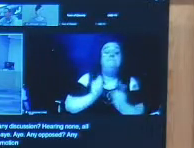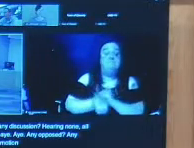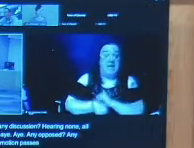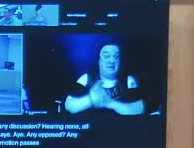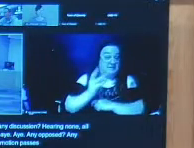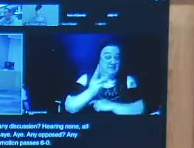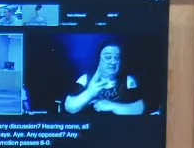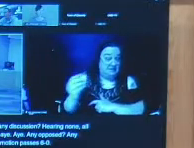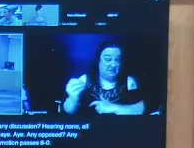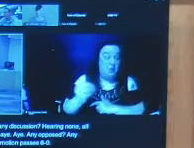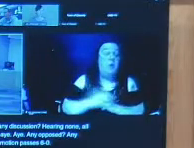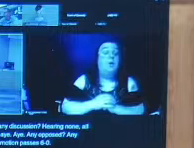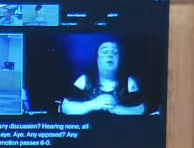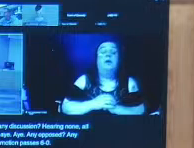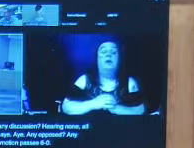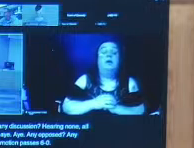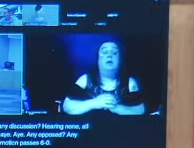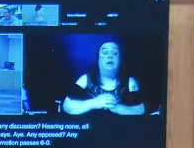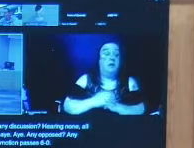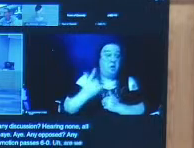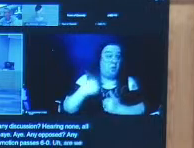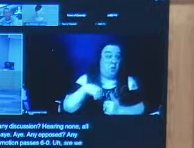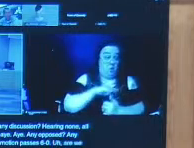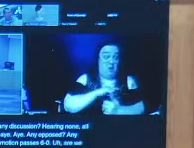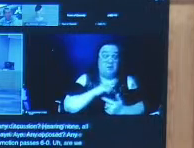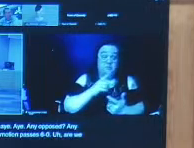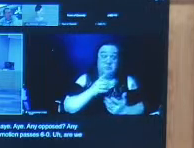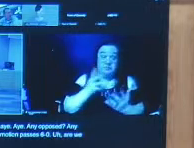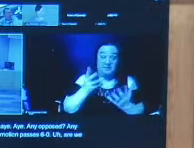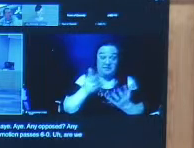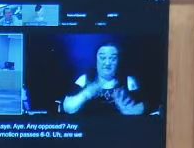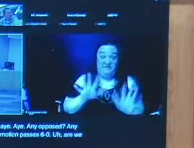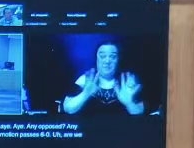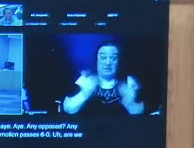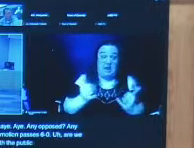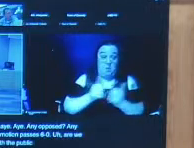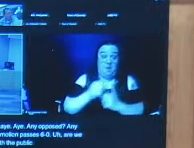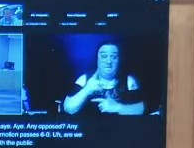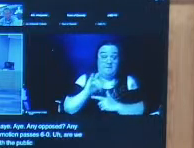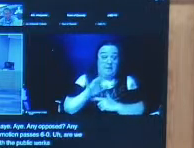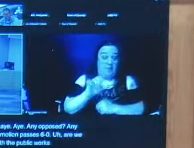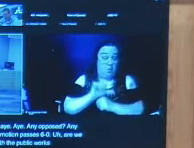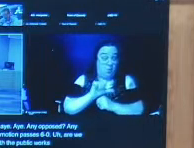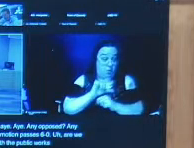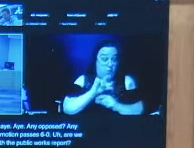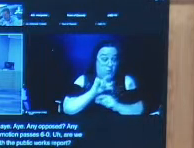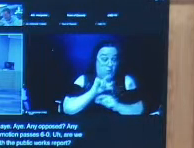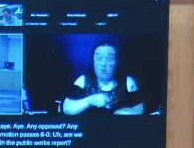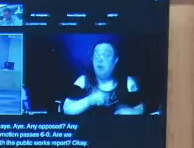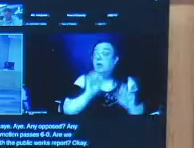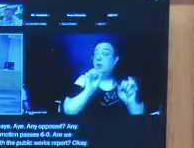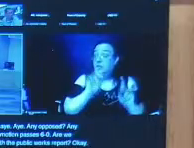6-0. Are we concluded now with the Public Works report? Okay.